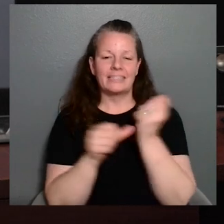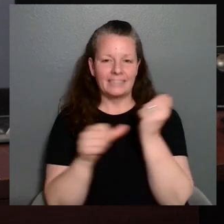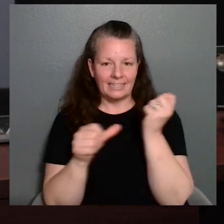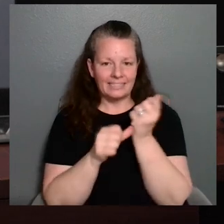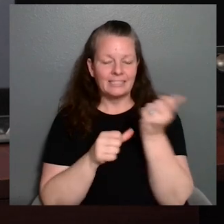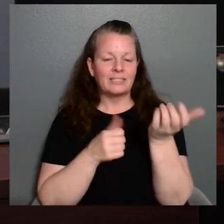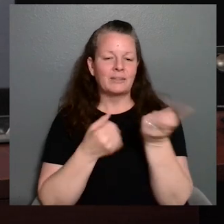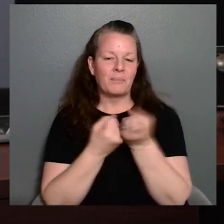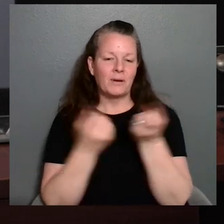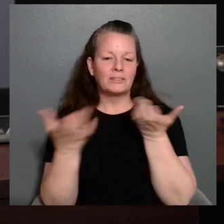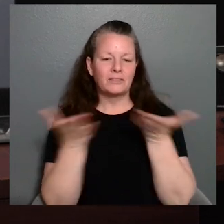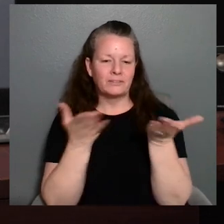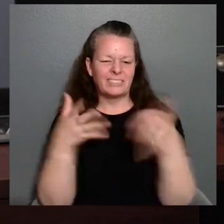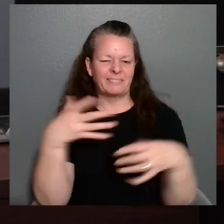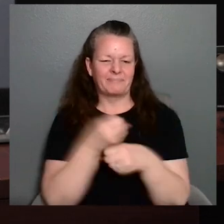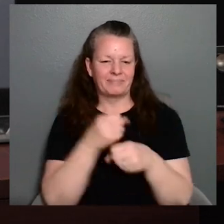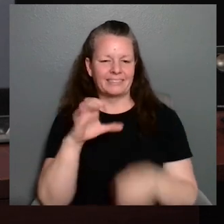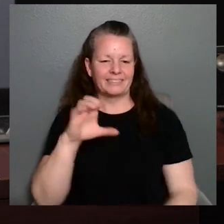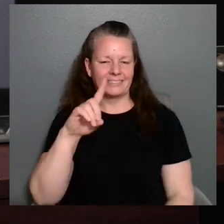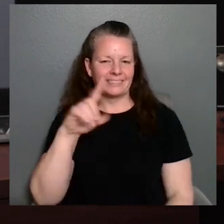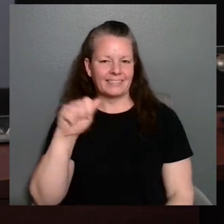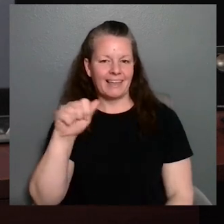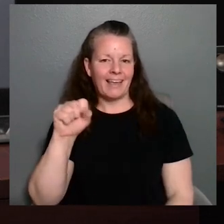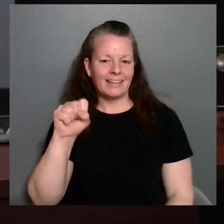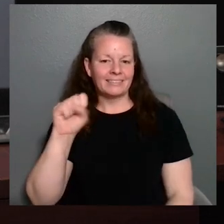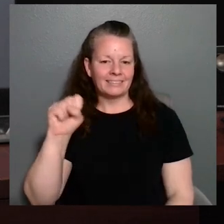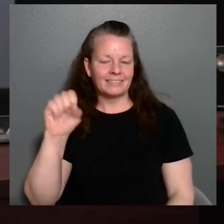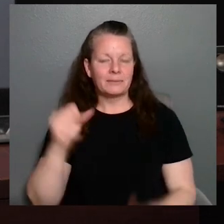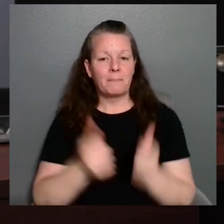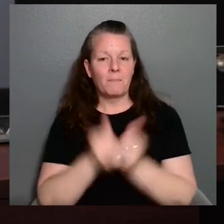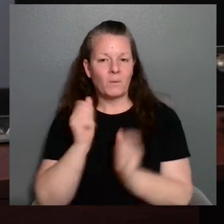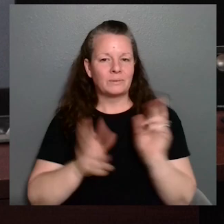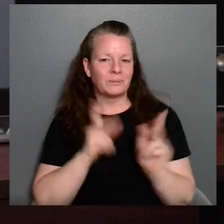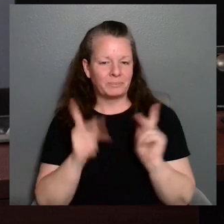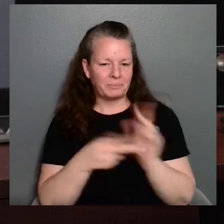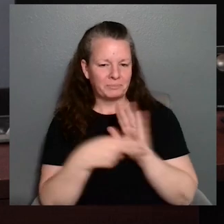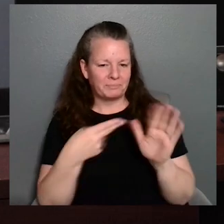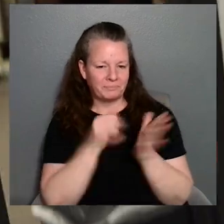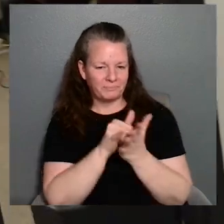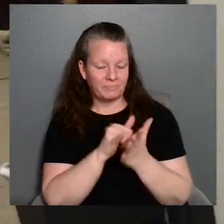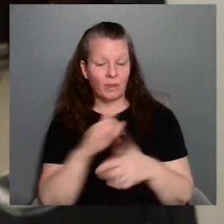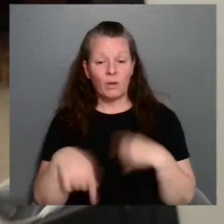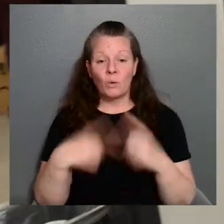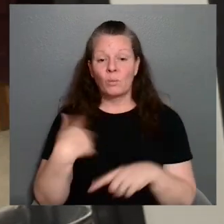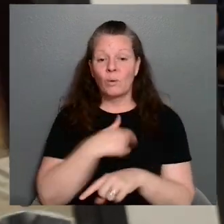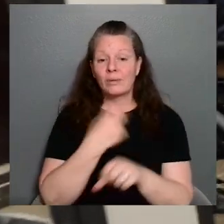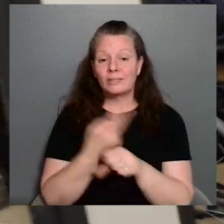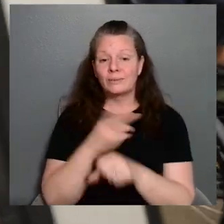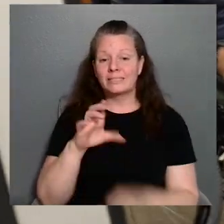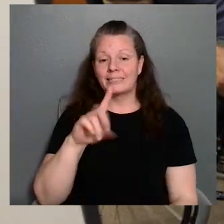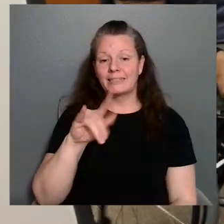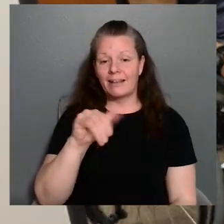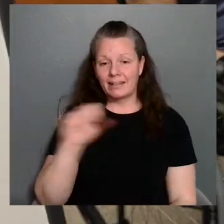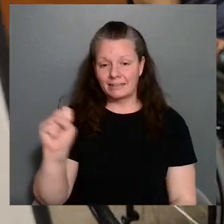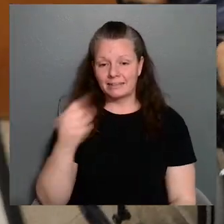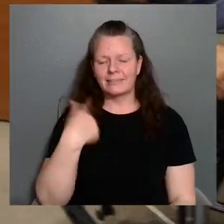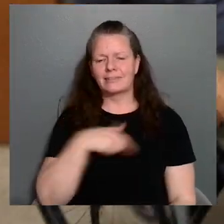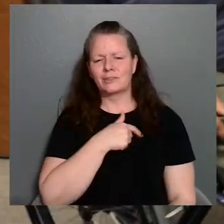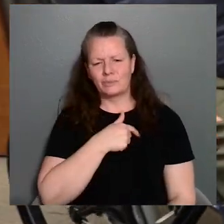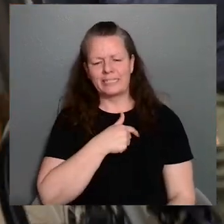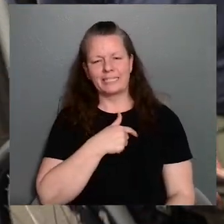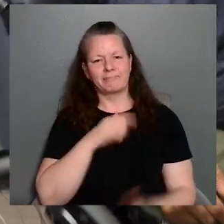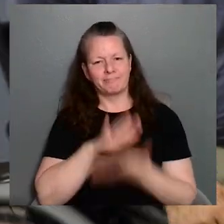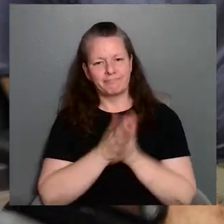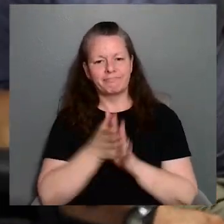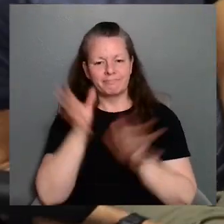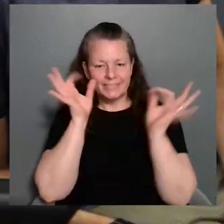Support Services, or CDASS, as most people refer to it. When we use CDASS, we